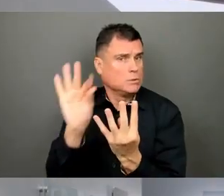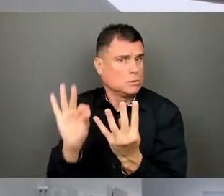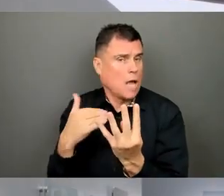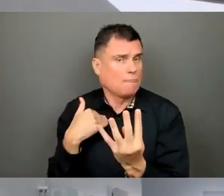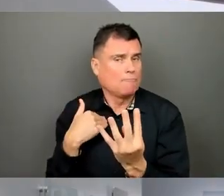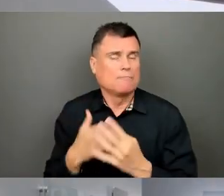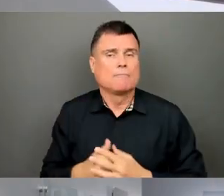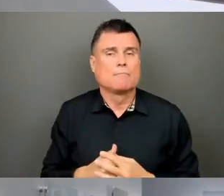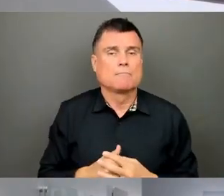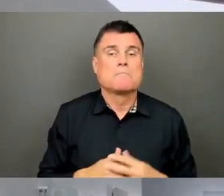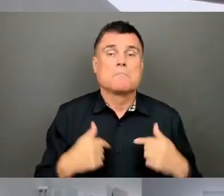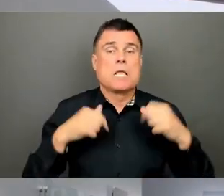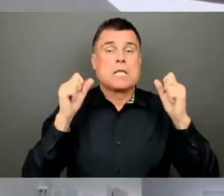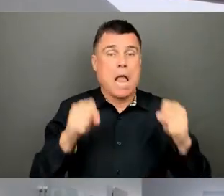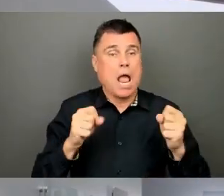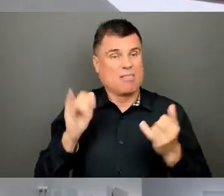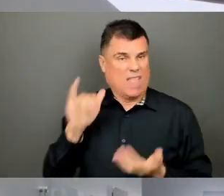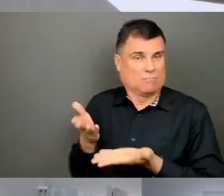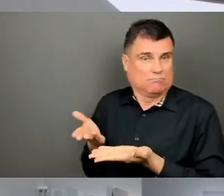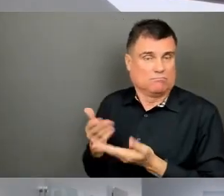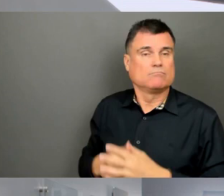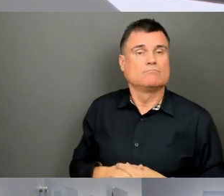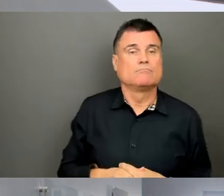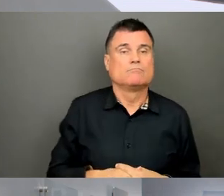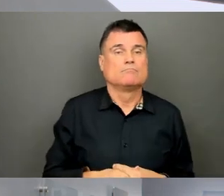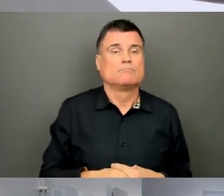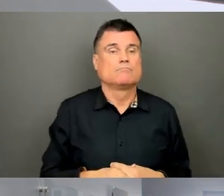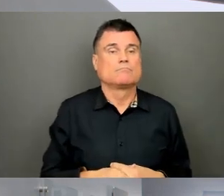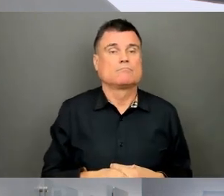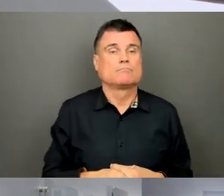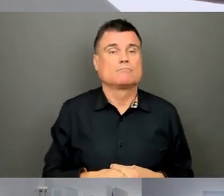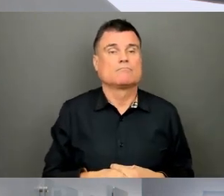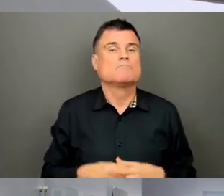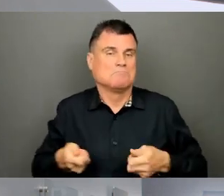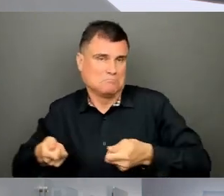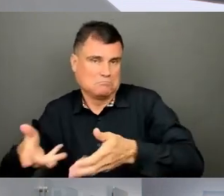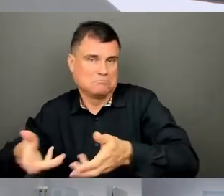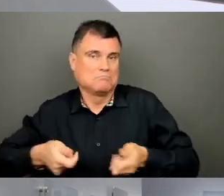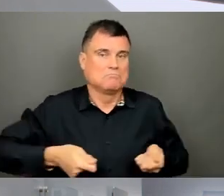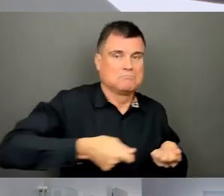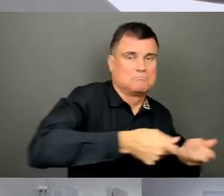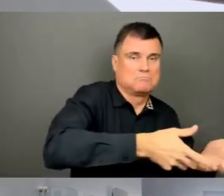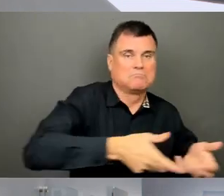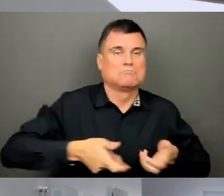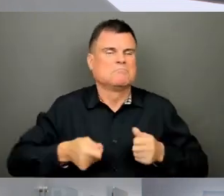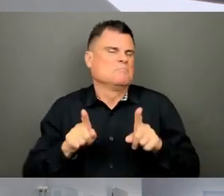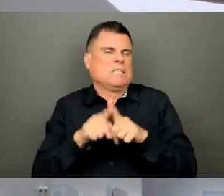I can go all the way out and drag my hands on my wheels and slide out and come back to do my slide.